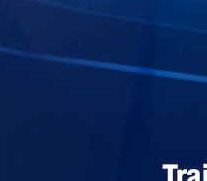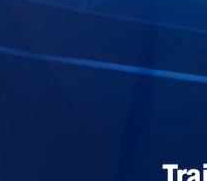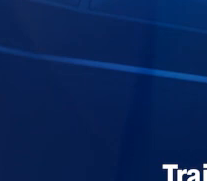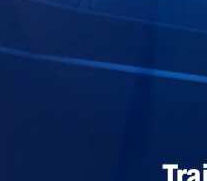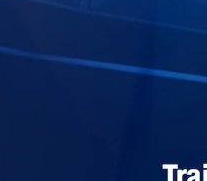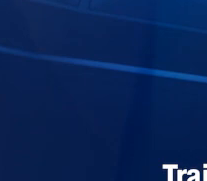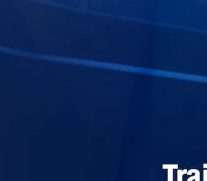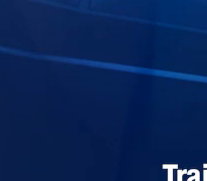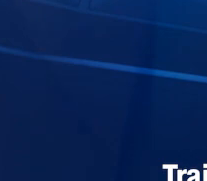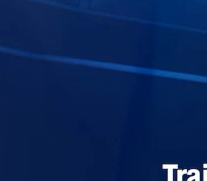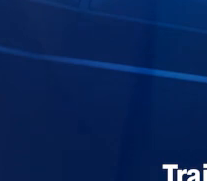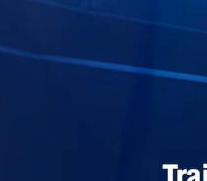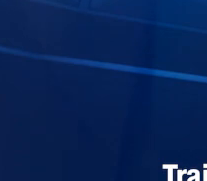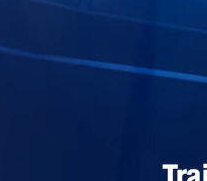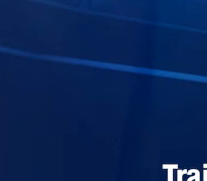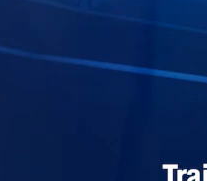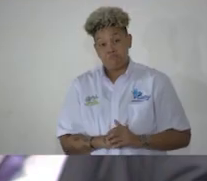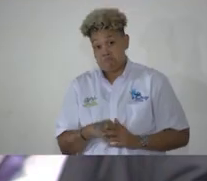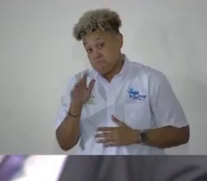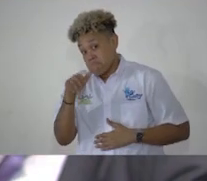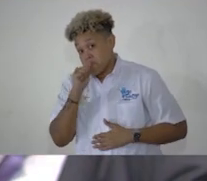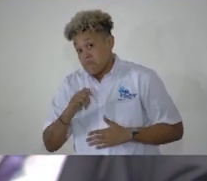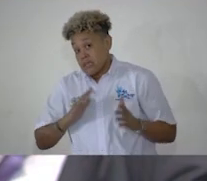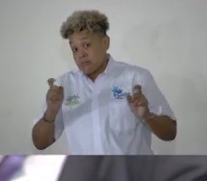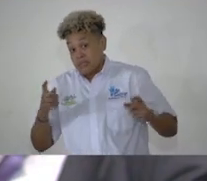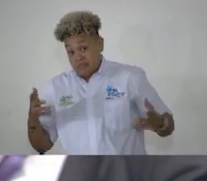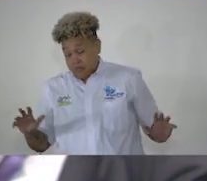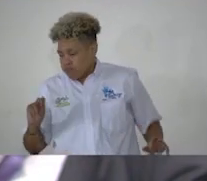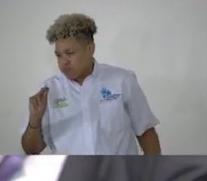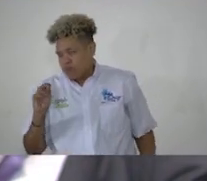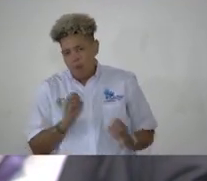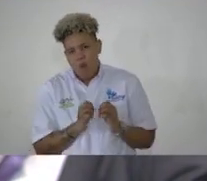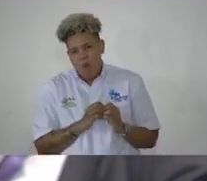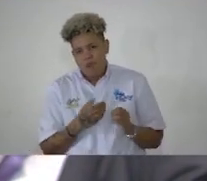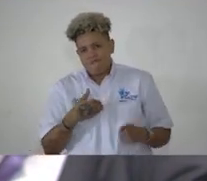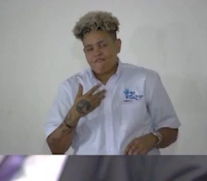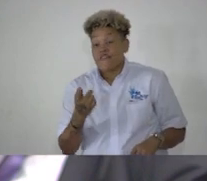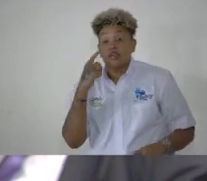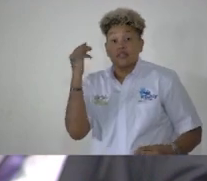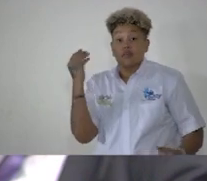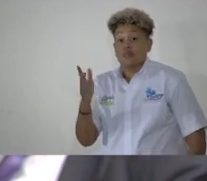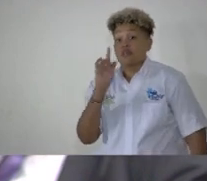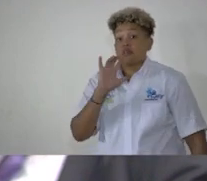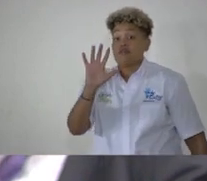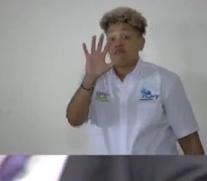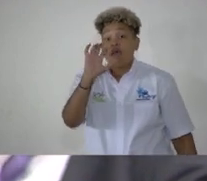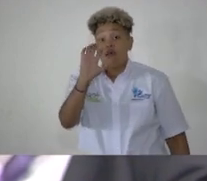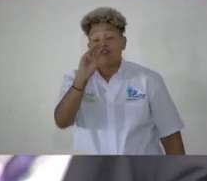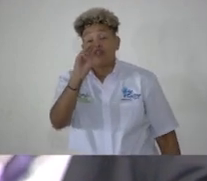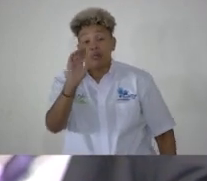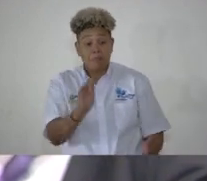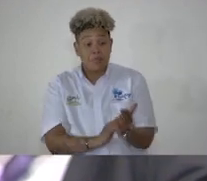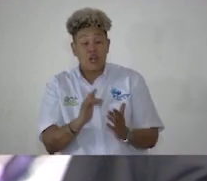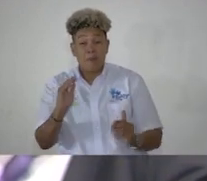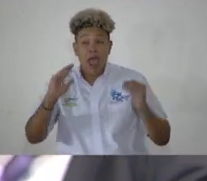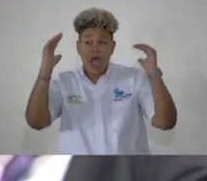to benefit 150 students. That is not all. 500 medium and high-risk